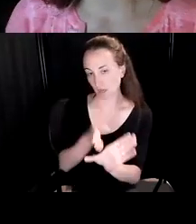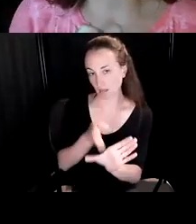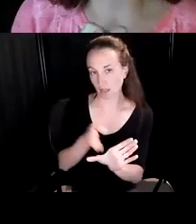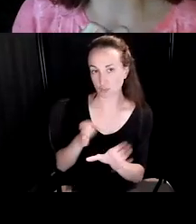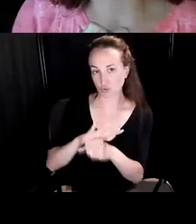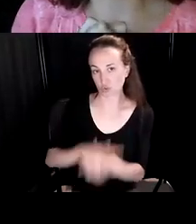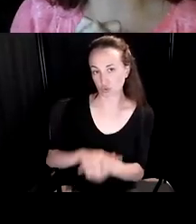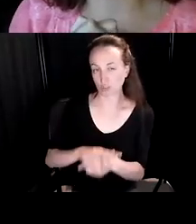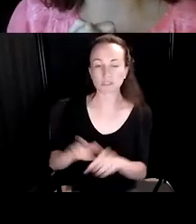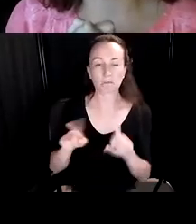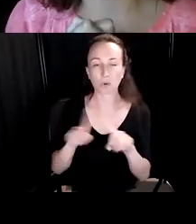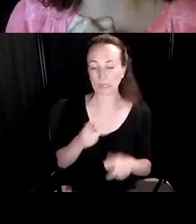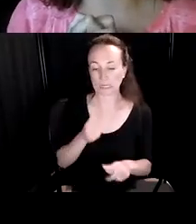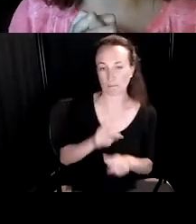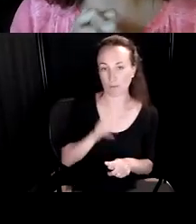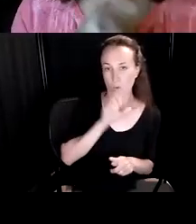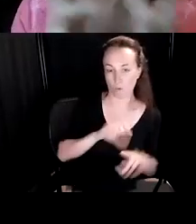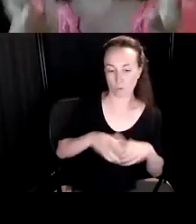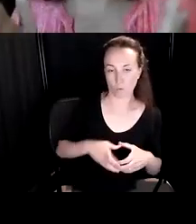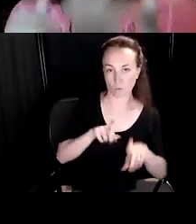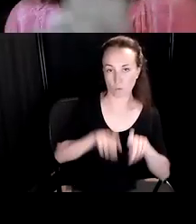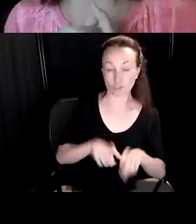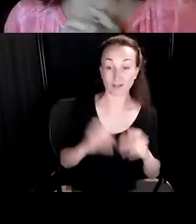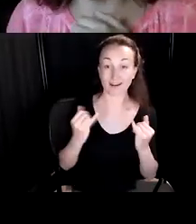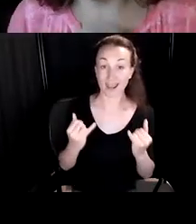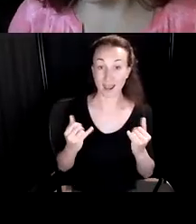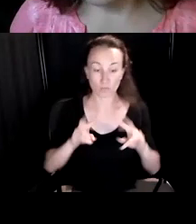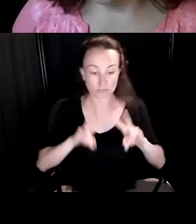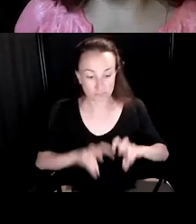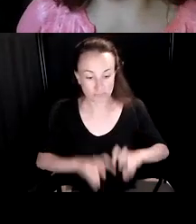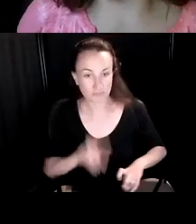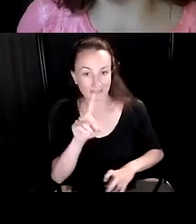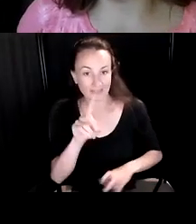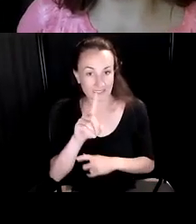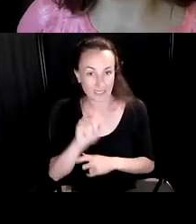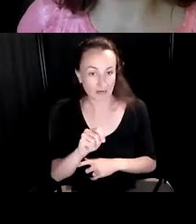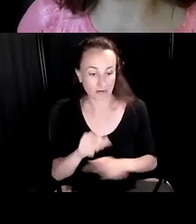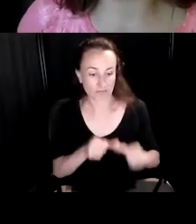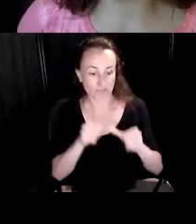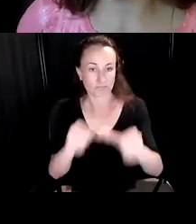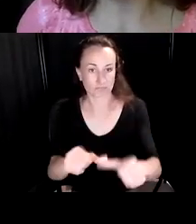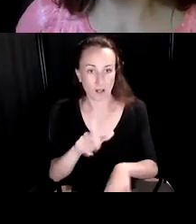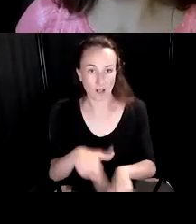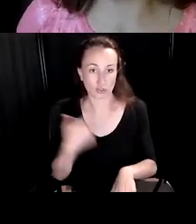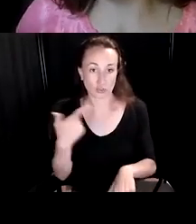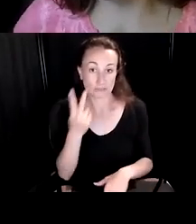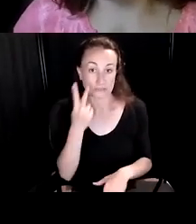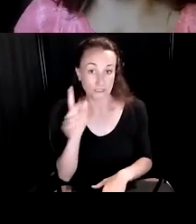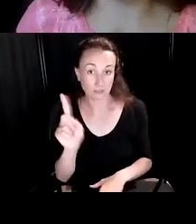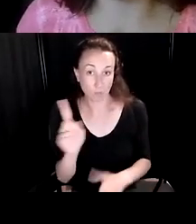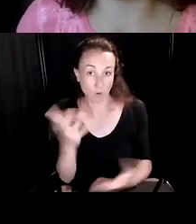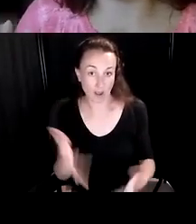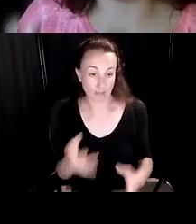had. And now we're starting to look at the data longitudinally to see what we're looking at. But